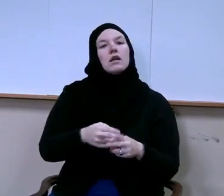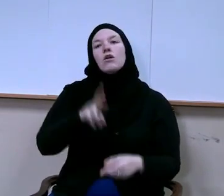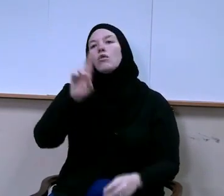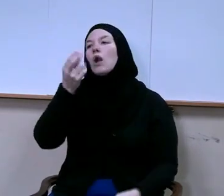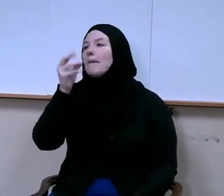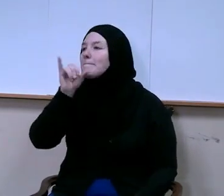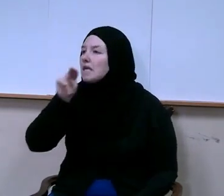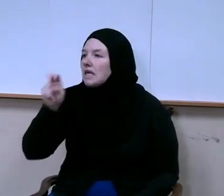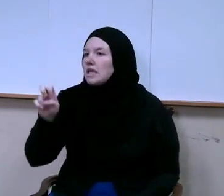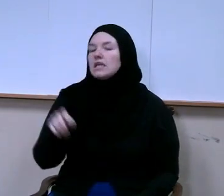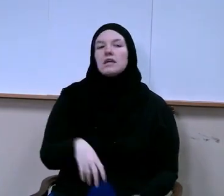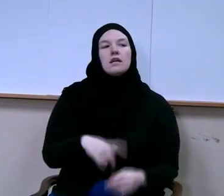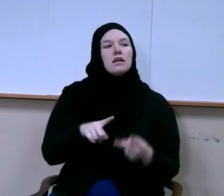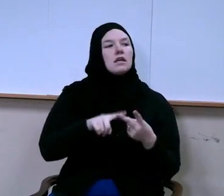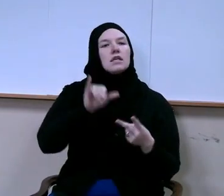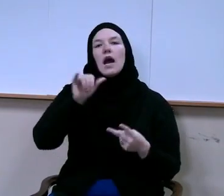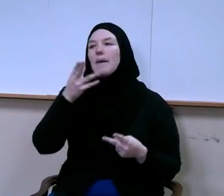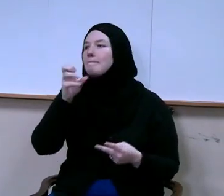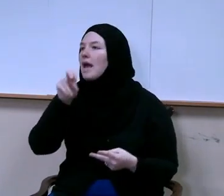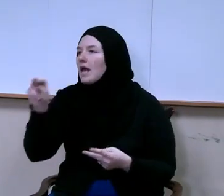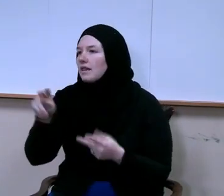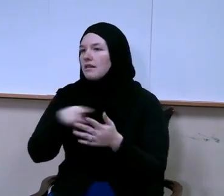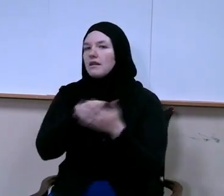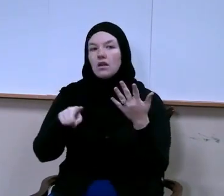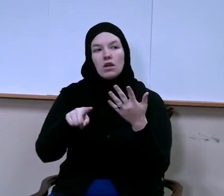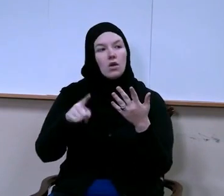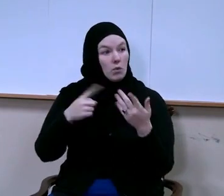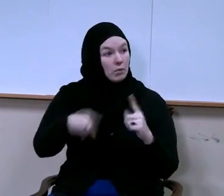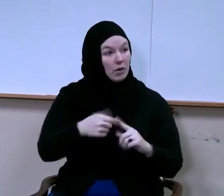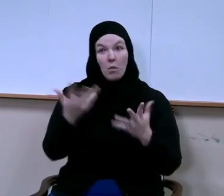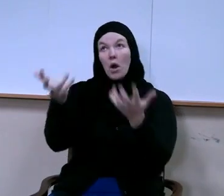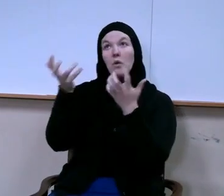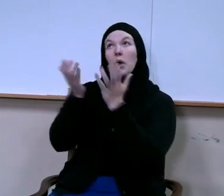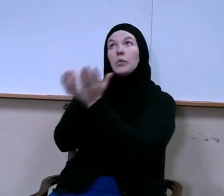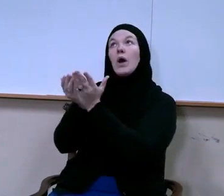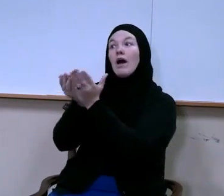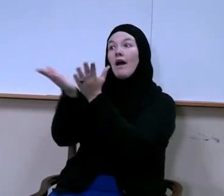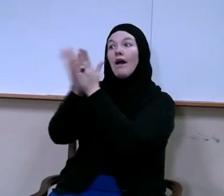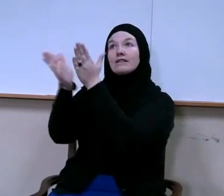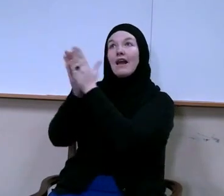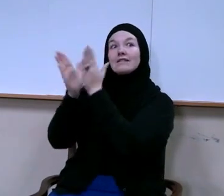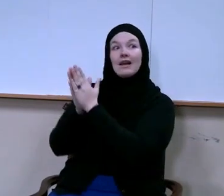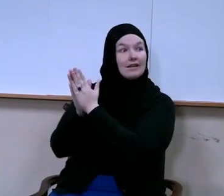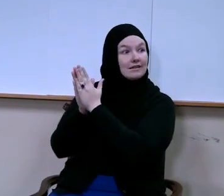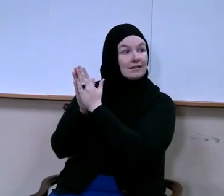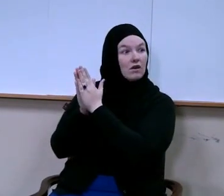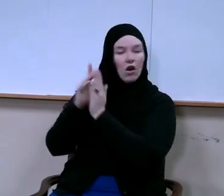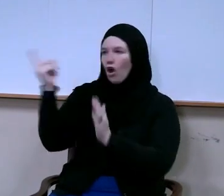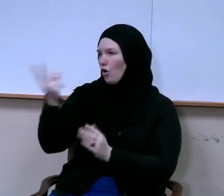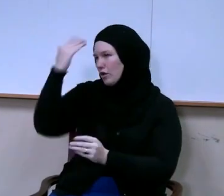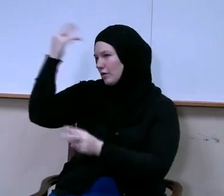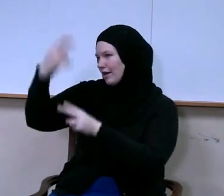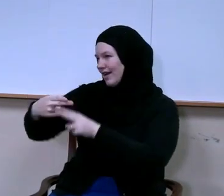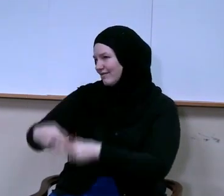Rahman, Ya Rahim, give us this, do this to us. So we are very good when we want something. But when we think we